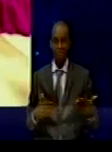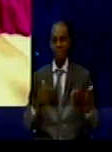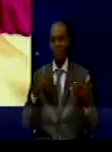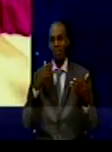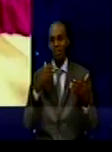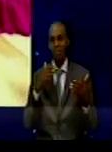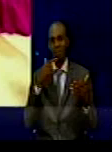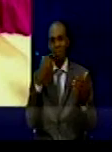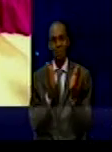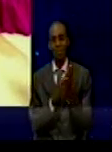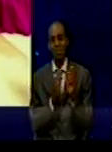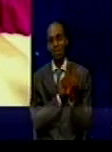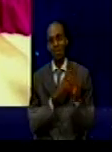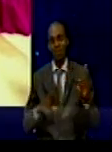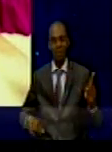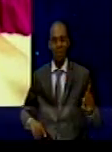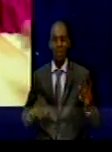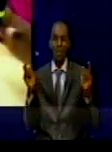But what I did,